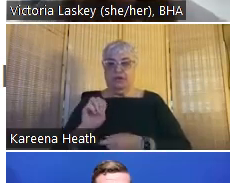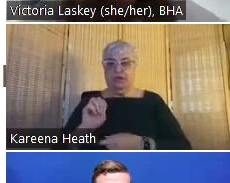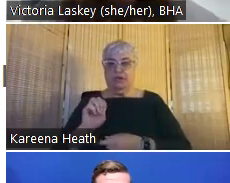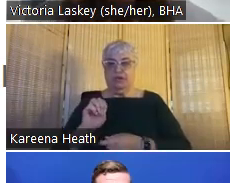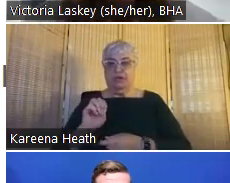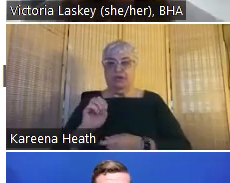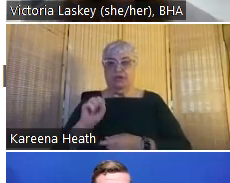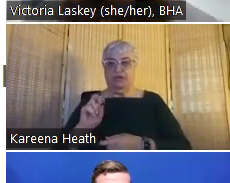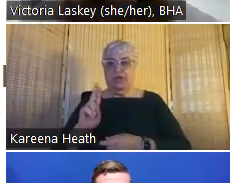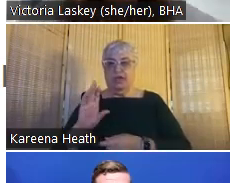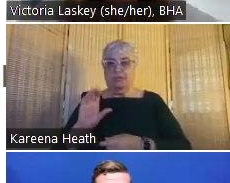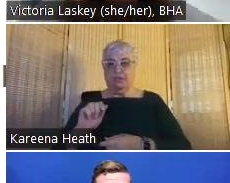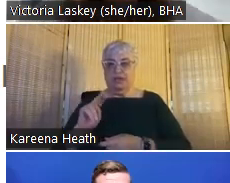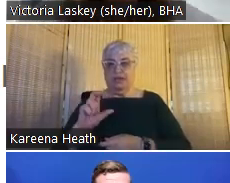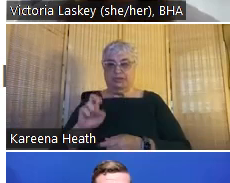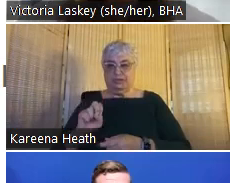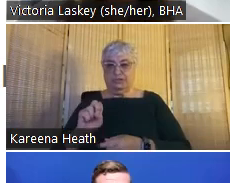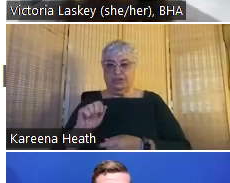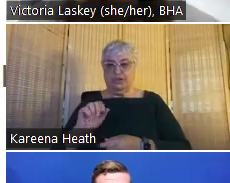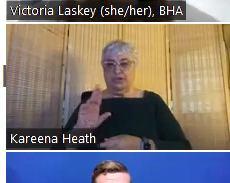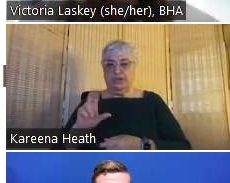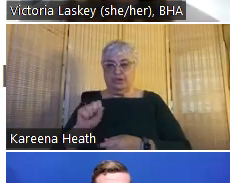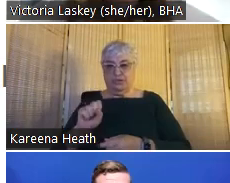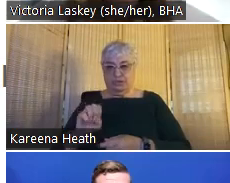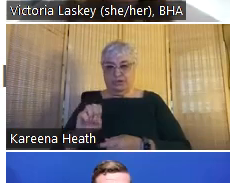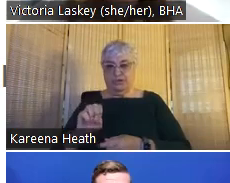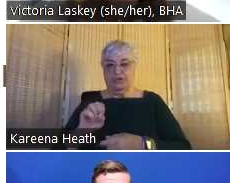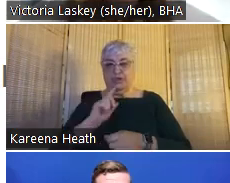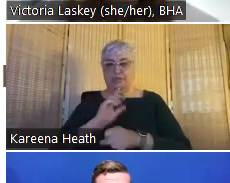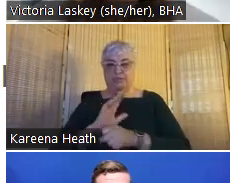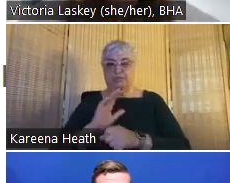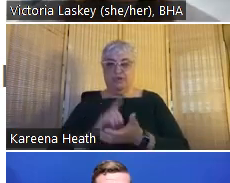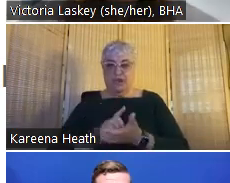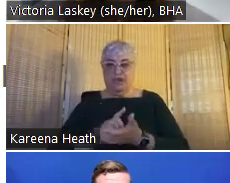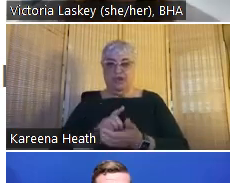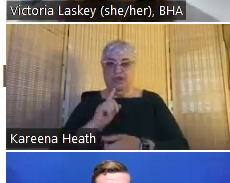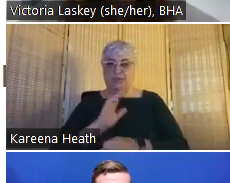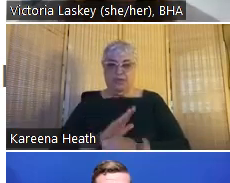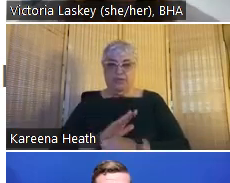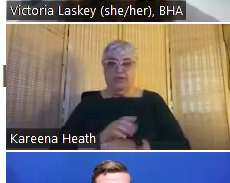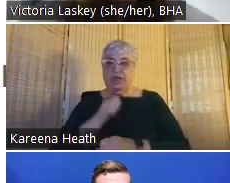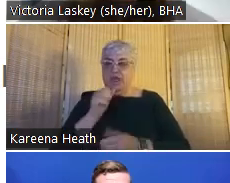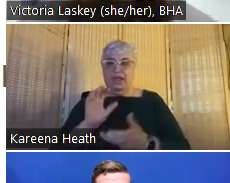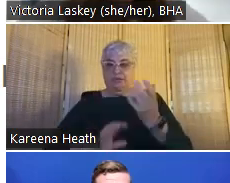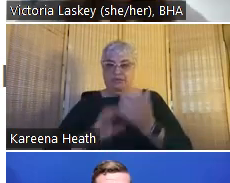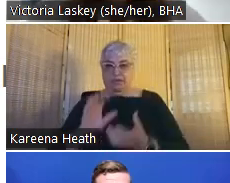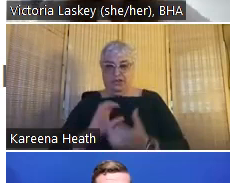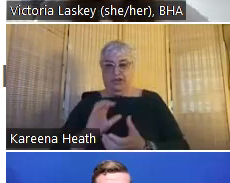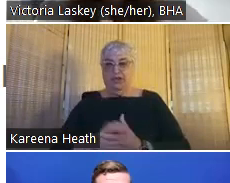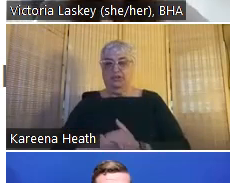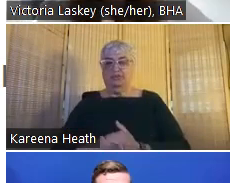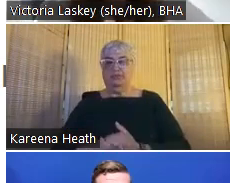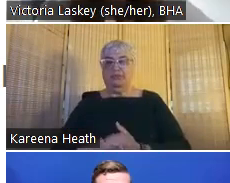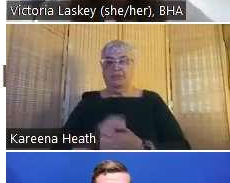involuntary substance use disorder commitments, just to be more clear and not confuse anything